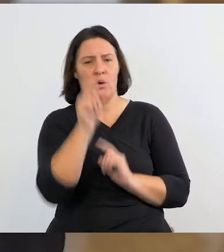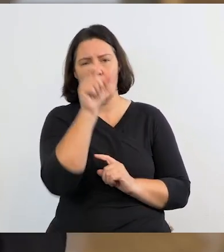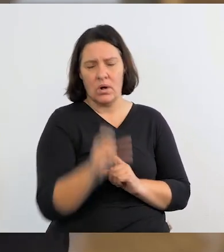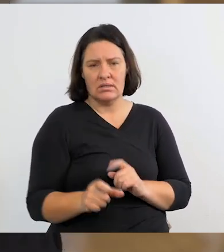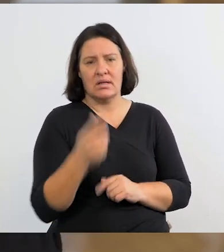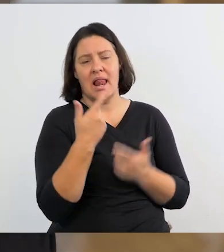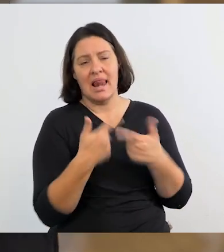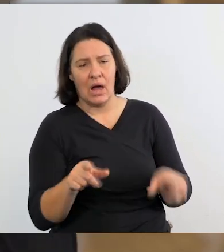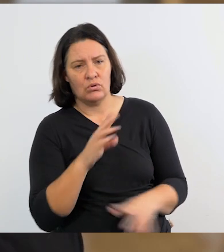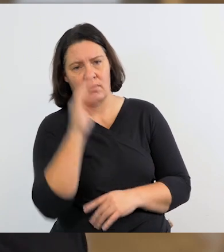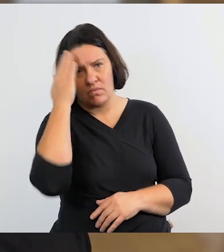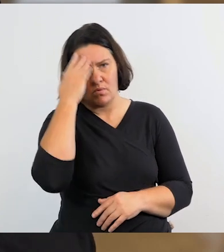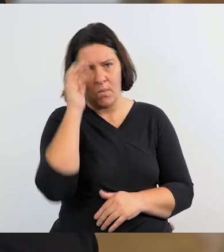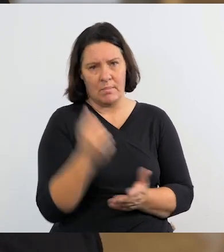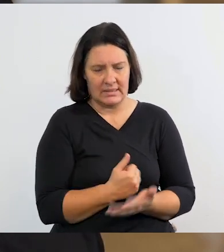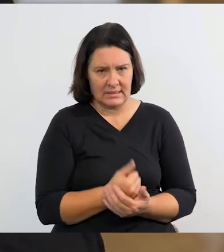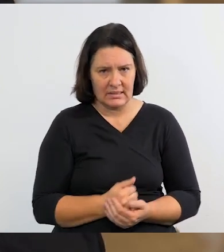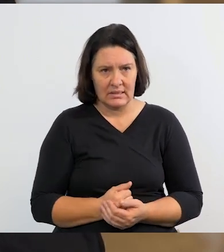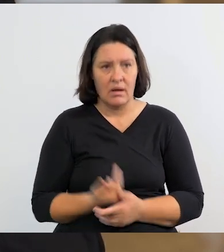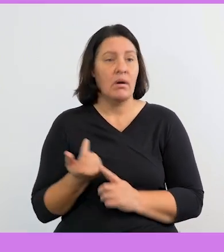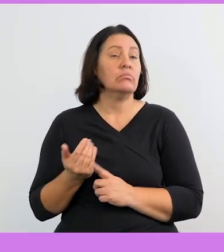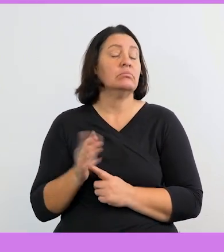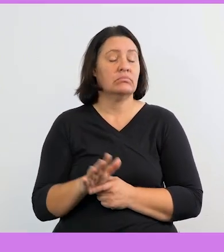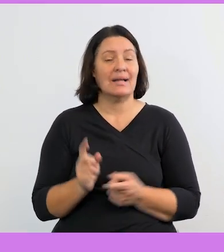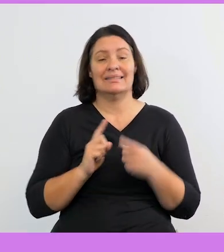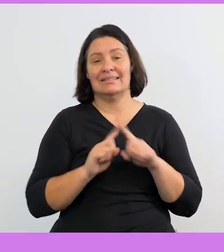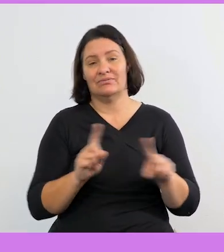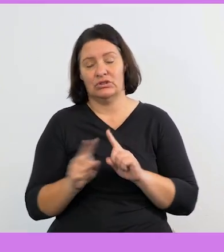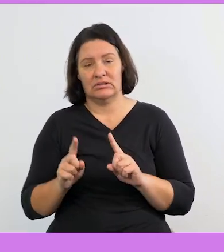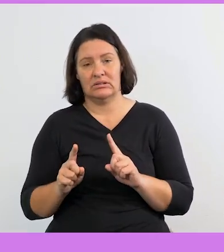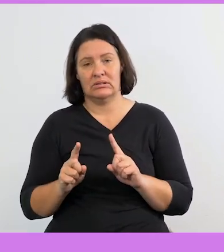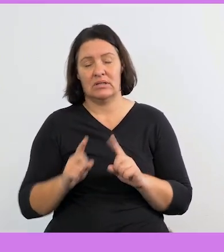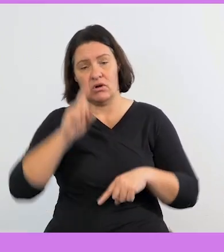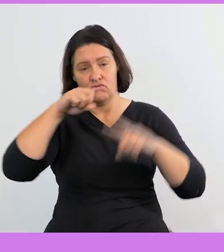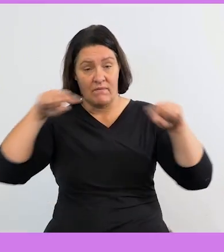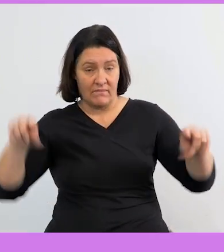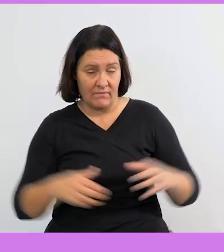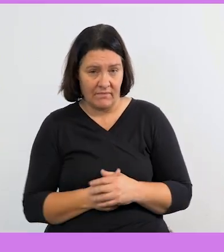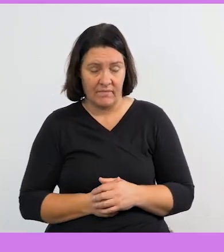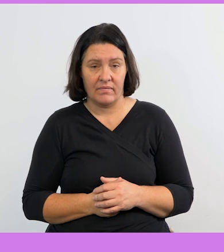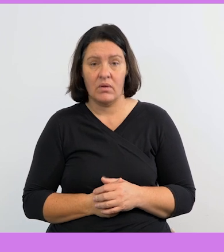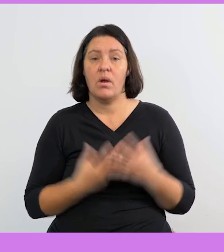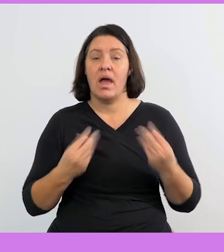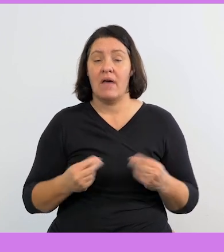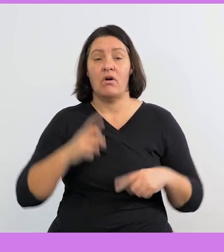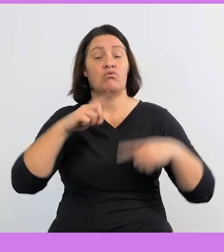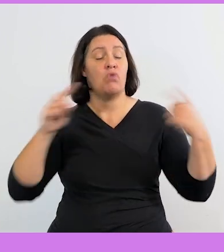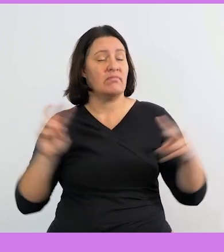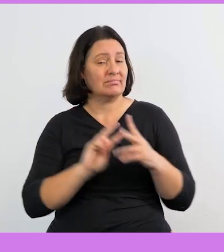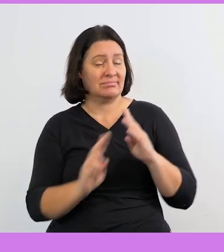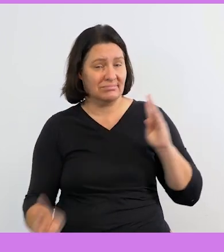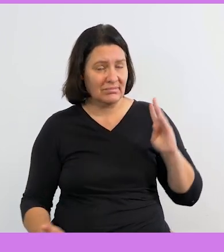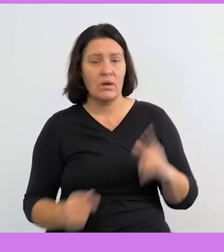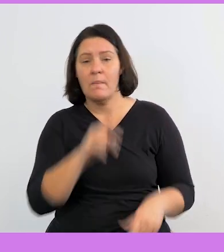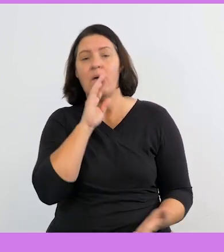words and language that you should be familiar with. So I indicated here different types of graphs. Remember, we are working with graphs,